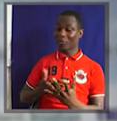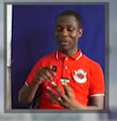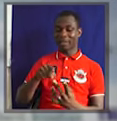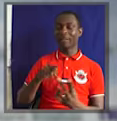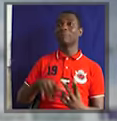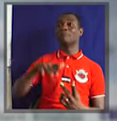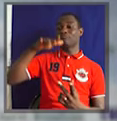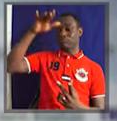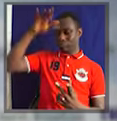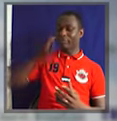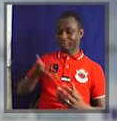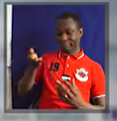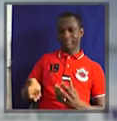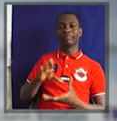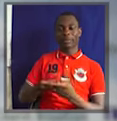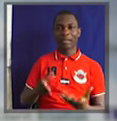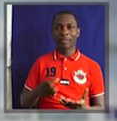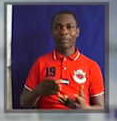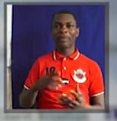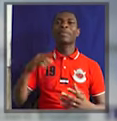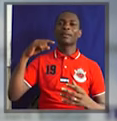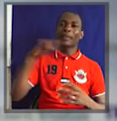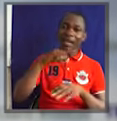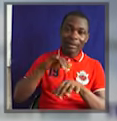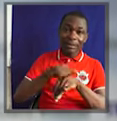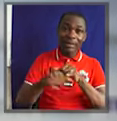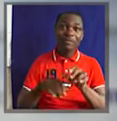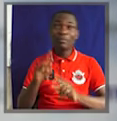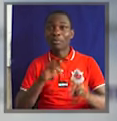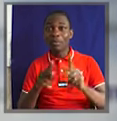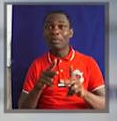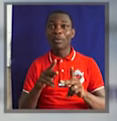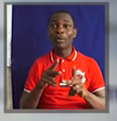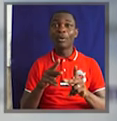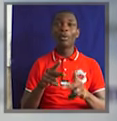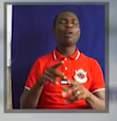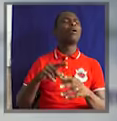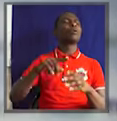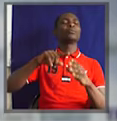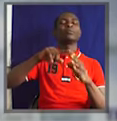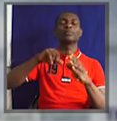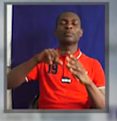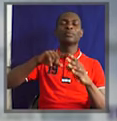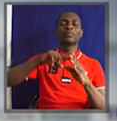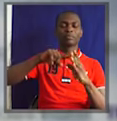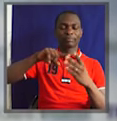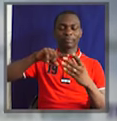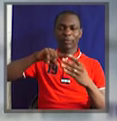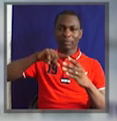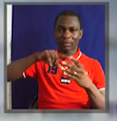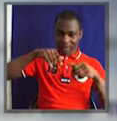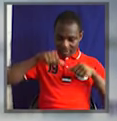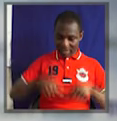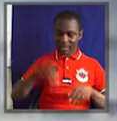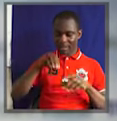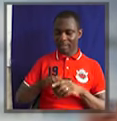sam any so bi e ta so be tricky obi e ka asem a enye no kra ani ade no sa die e tena sa papa